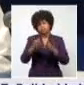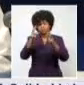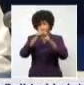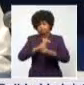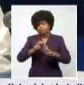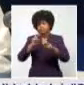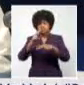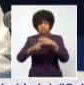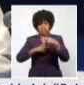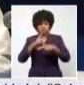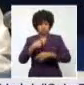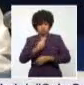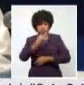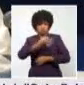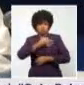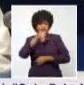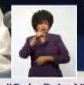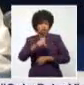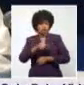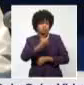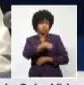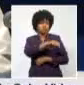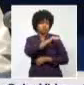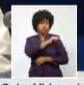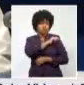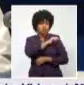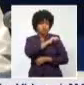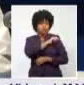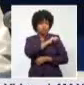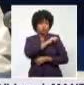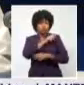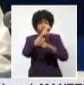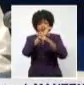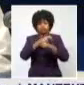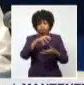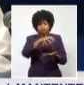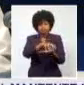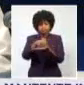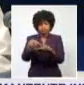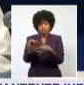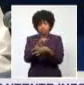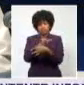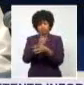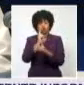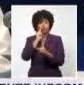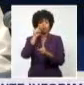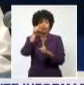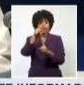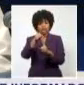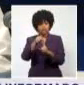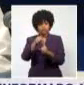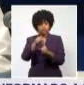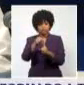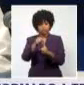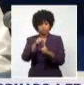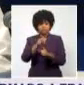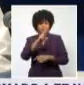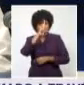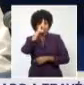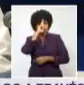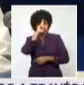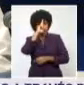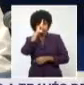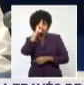seek out the greatest number of people who may be infected and who do not have symptoms that